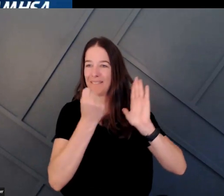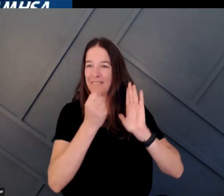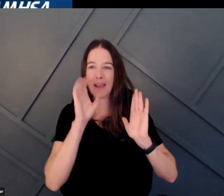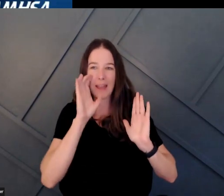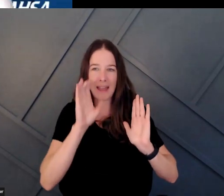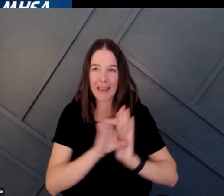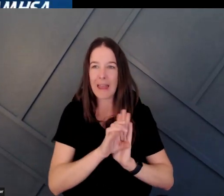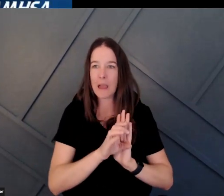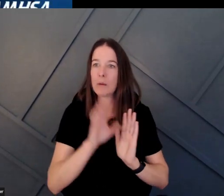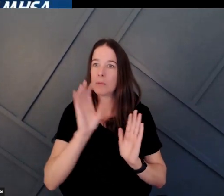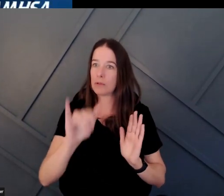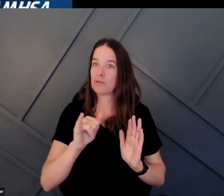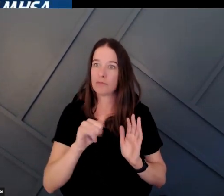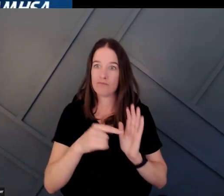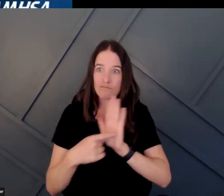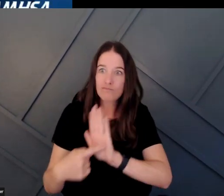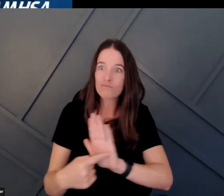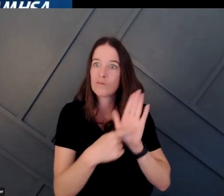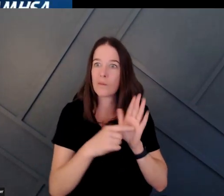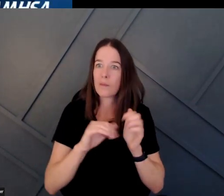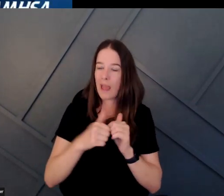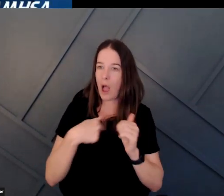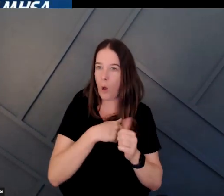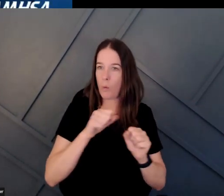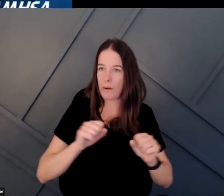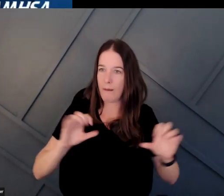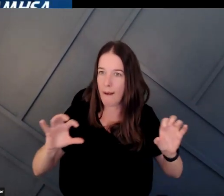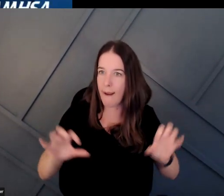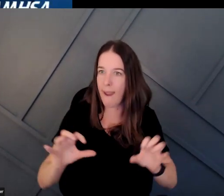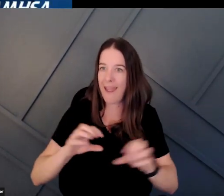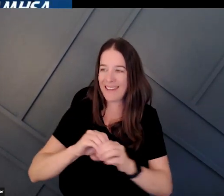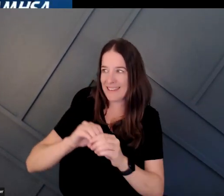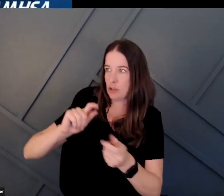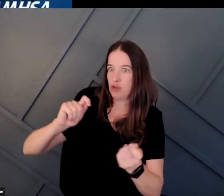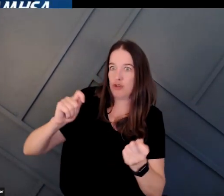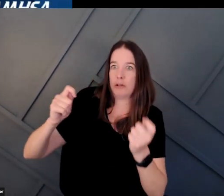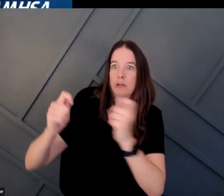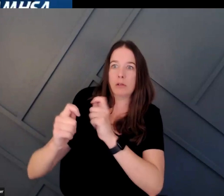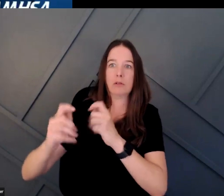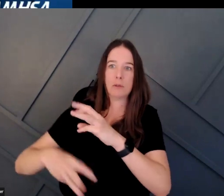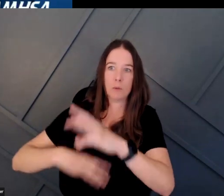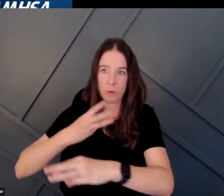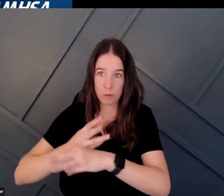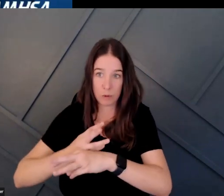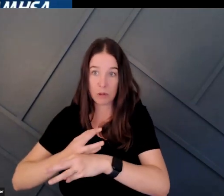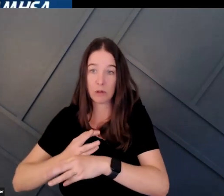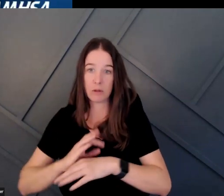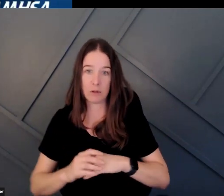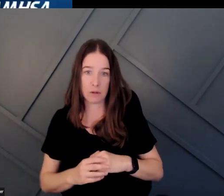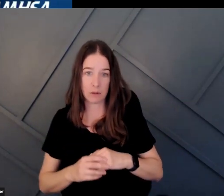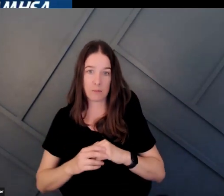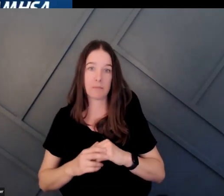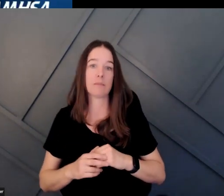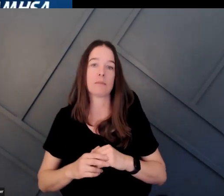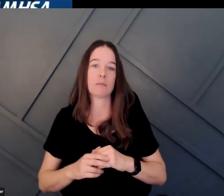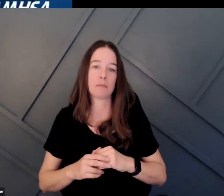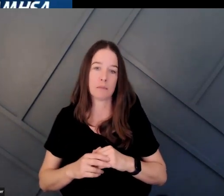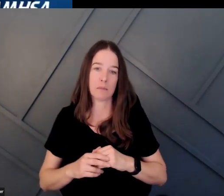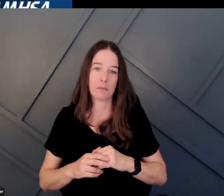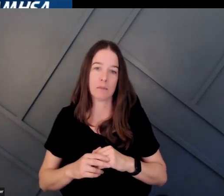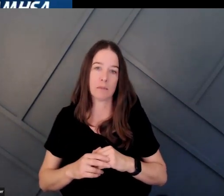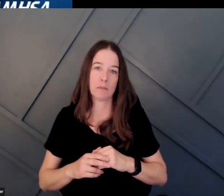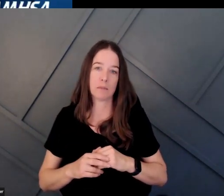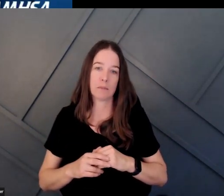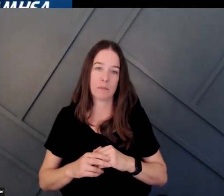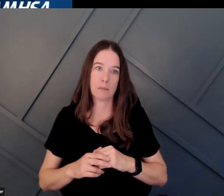and that is focused on a lot of different audiences of people who may have influence in planning and policy, as well as